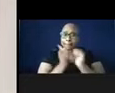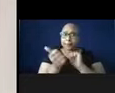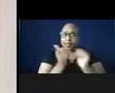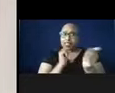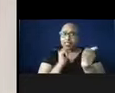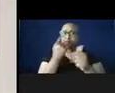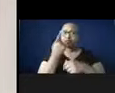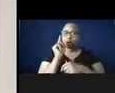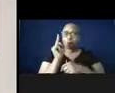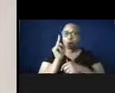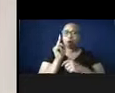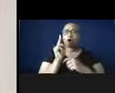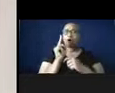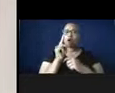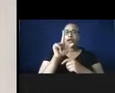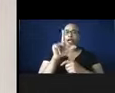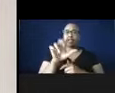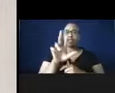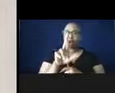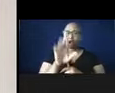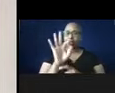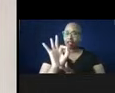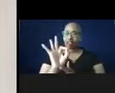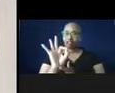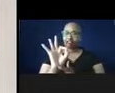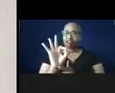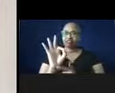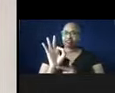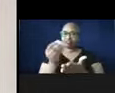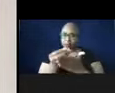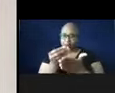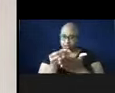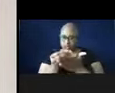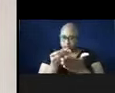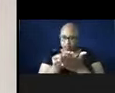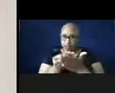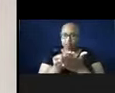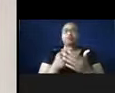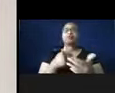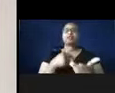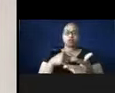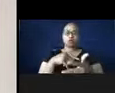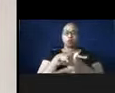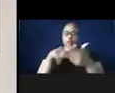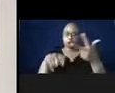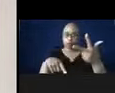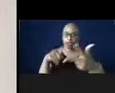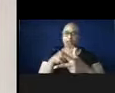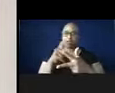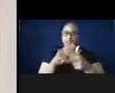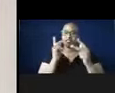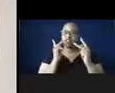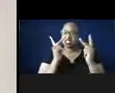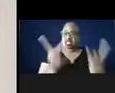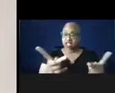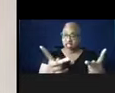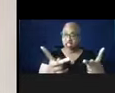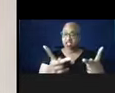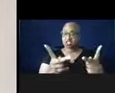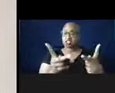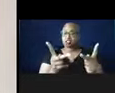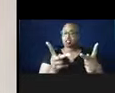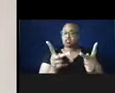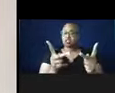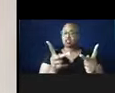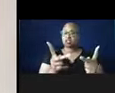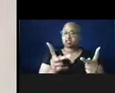Chris highlighted these very nicely. Visitation, whether they're ready to start, kind of referred to as shovel